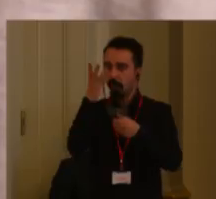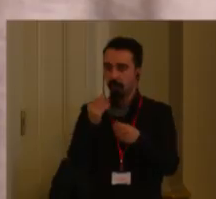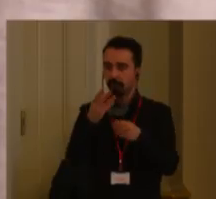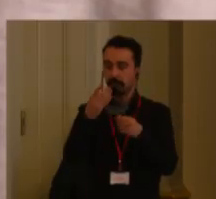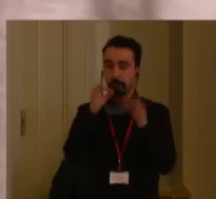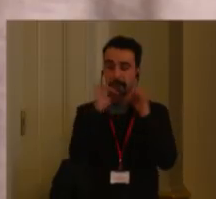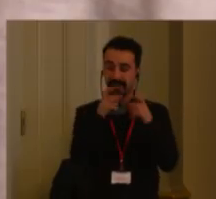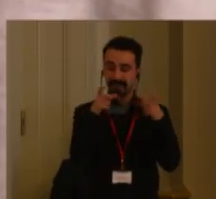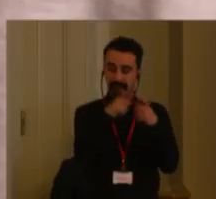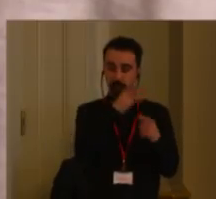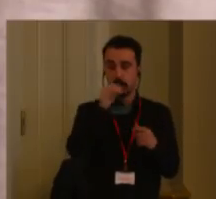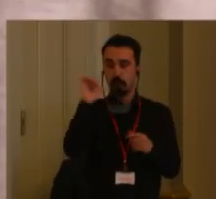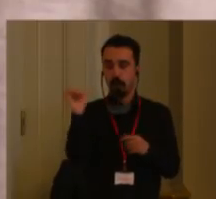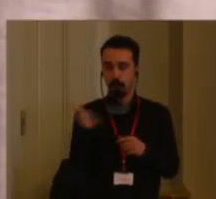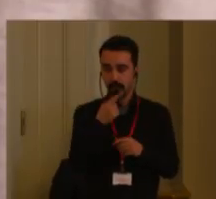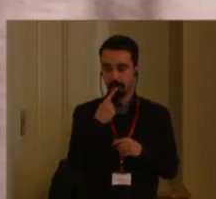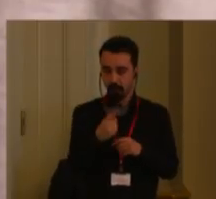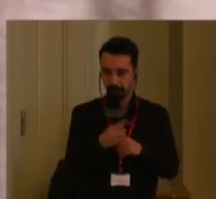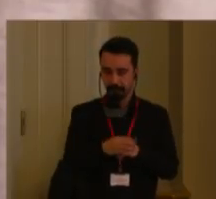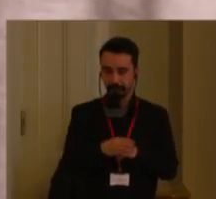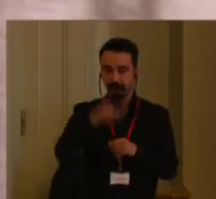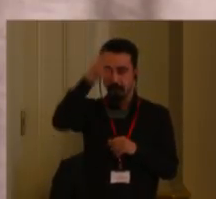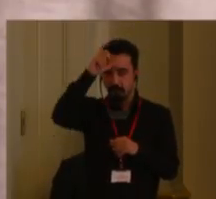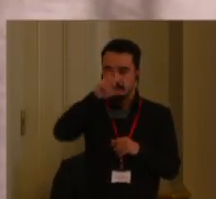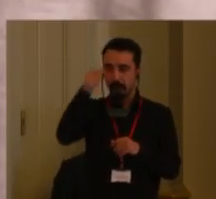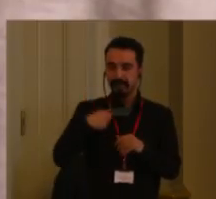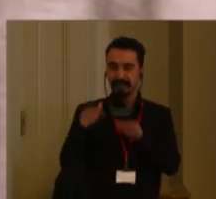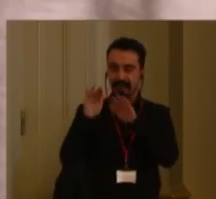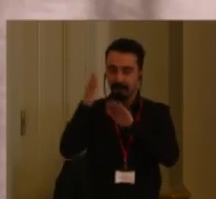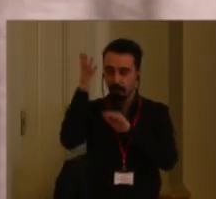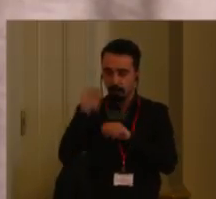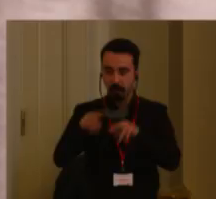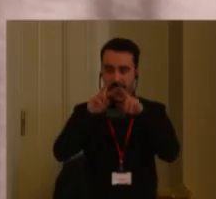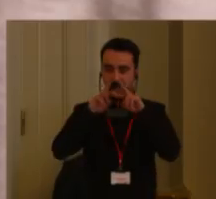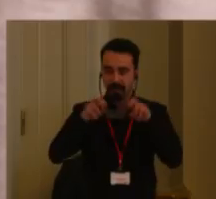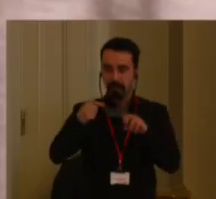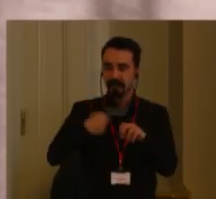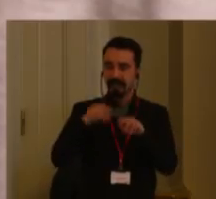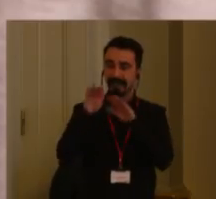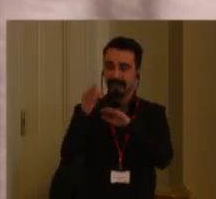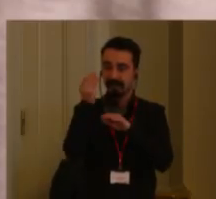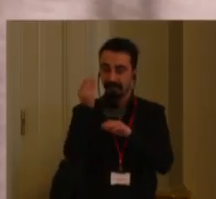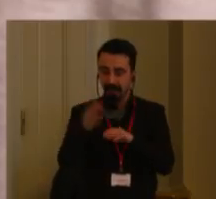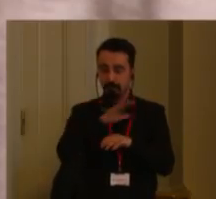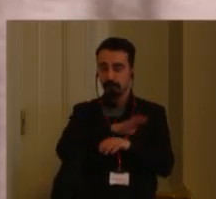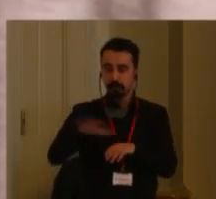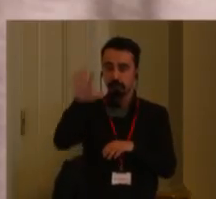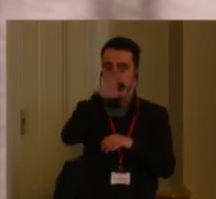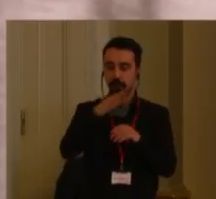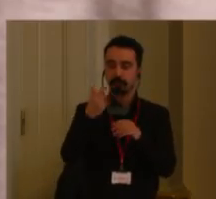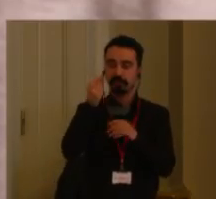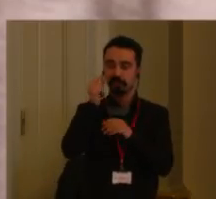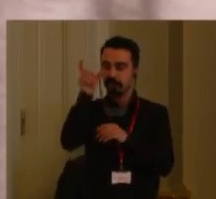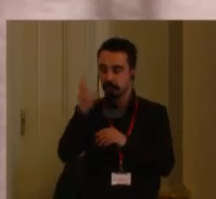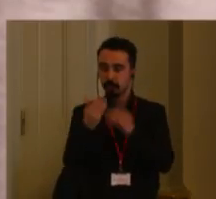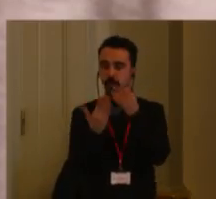We'd like to thank everyone in Turkey who helped make this research possible, particularly the young people who participated